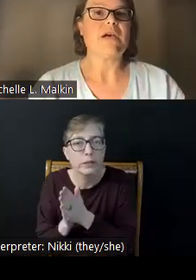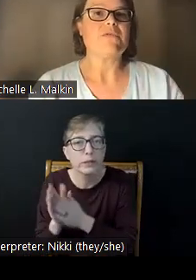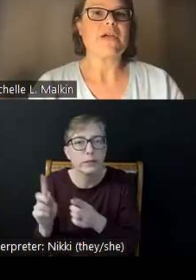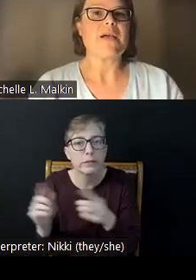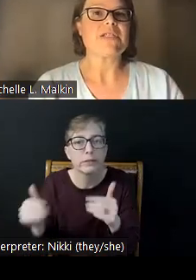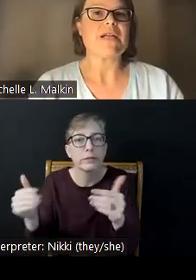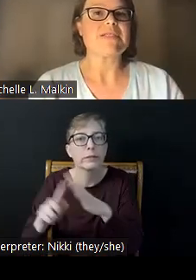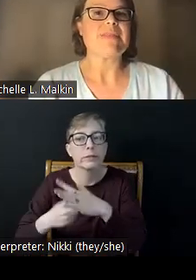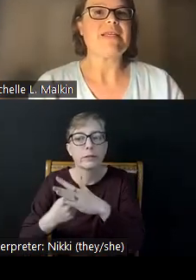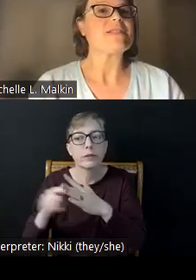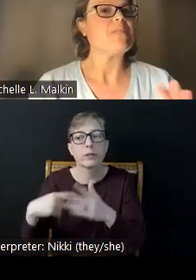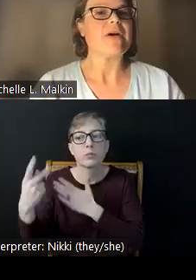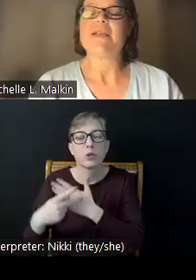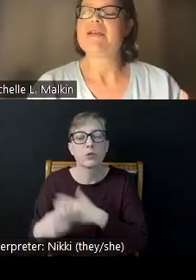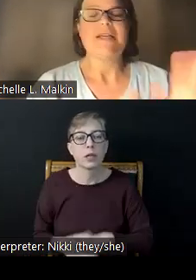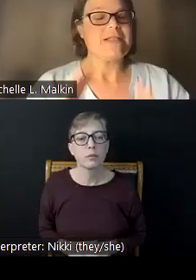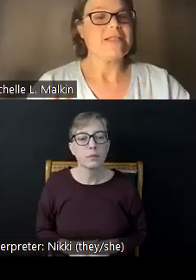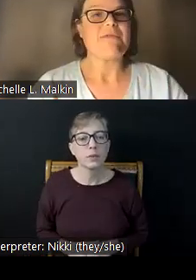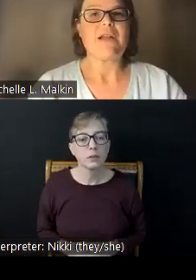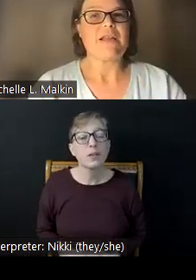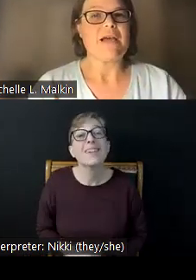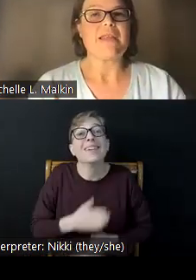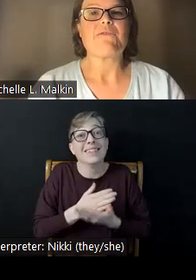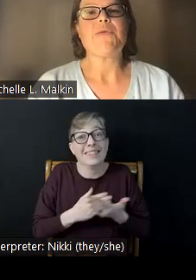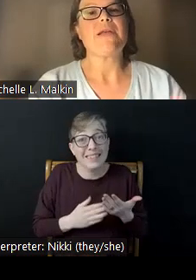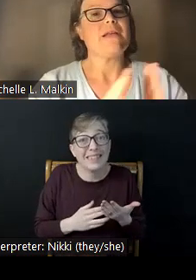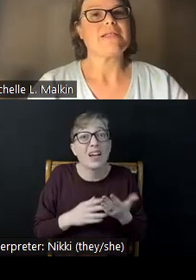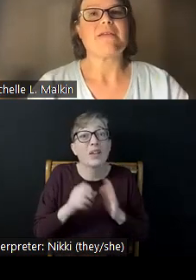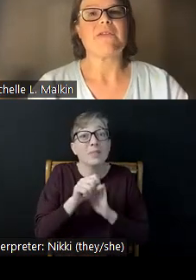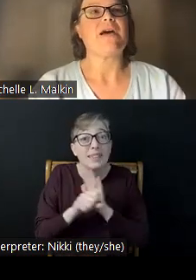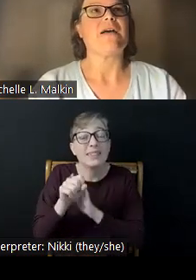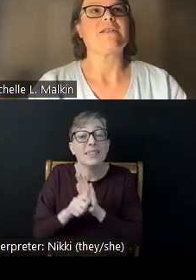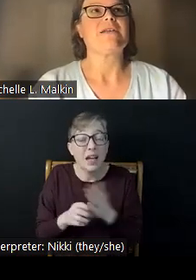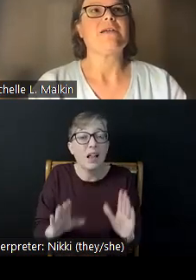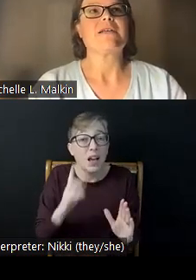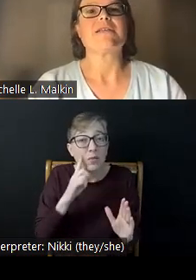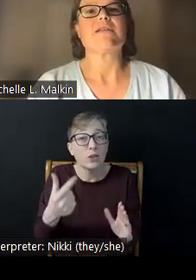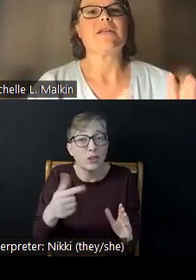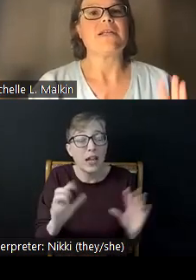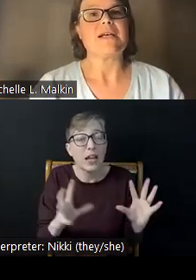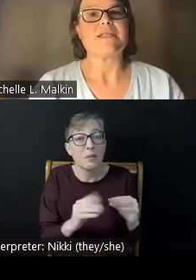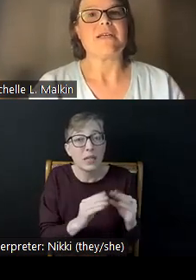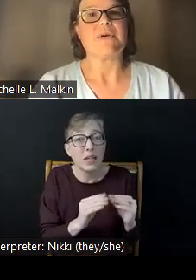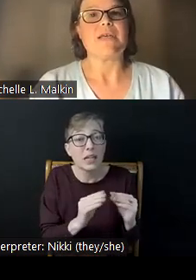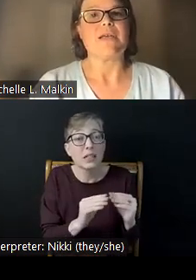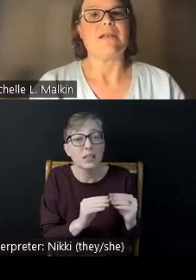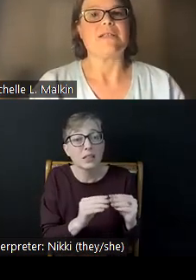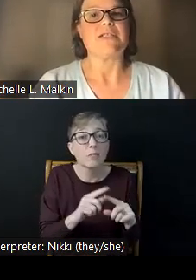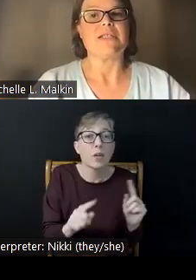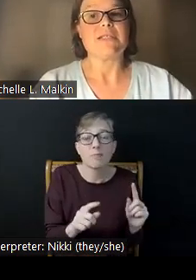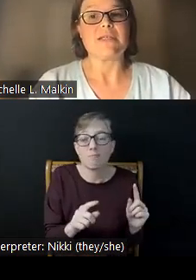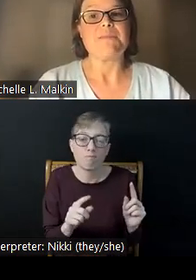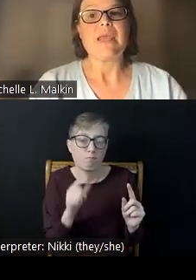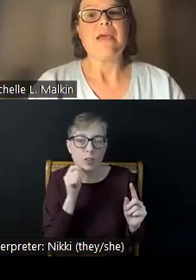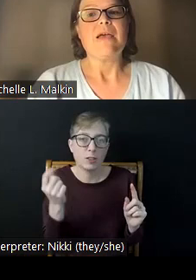do allow for Gamblers Anonymous meetings, but it's definitely not that frequent, and it's definitely not considered a necessity within the